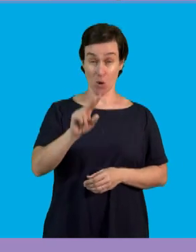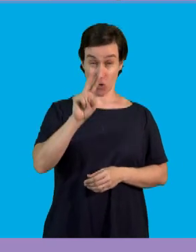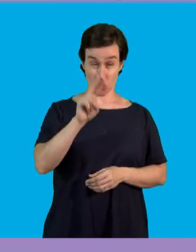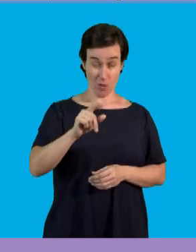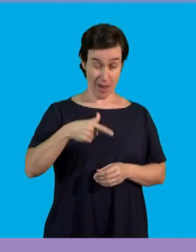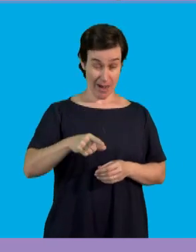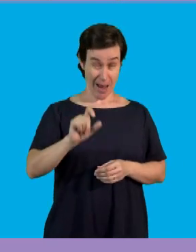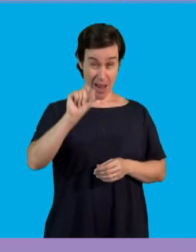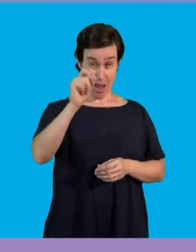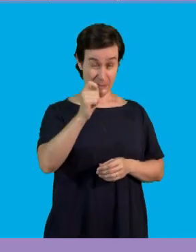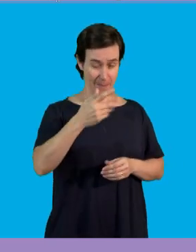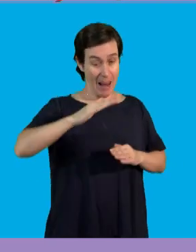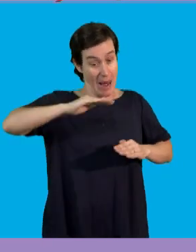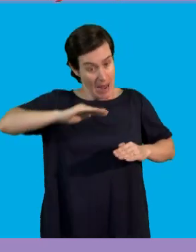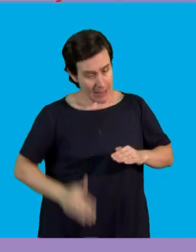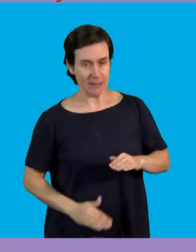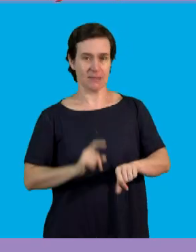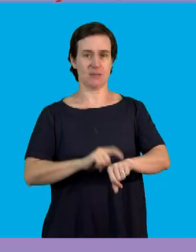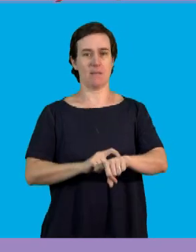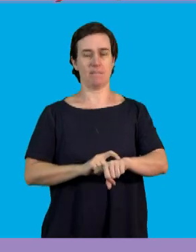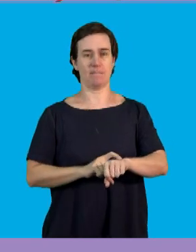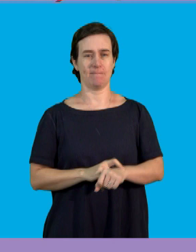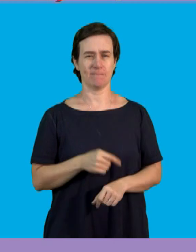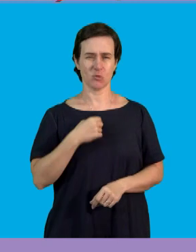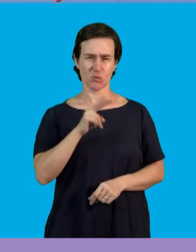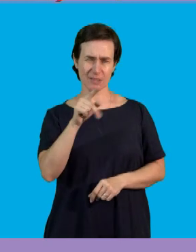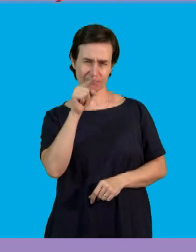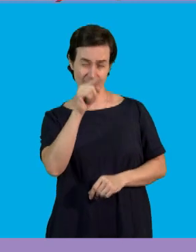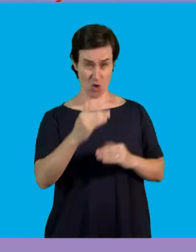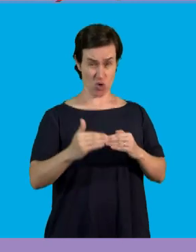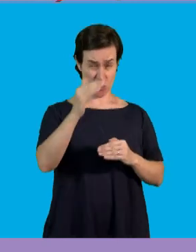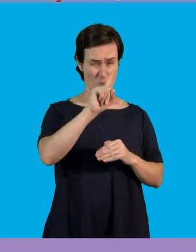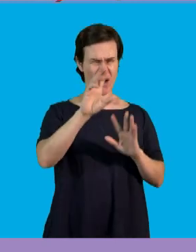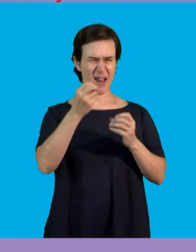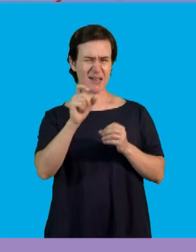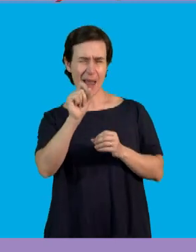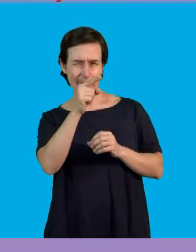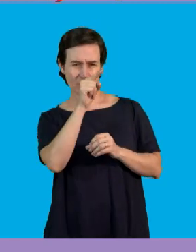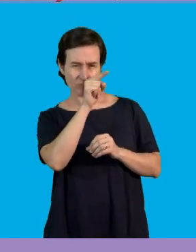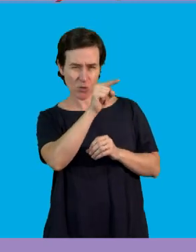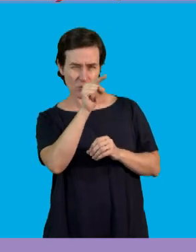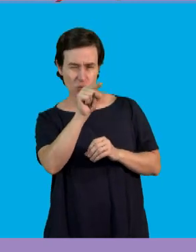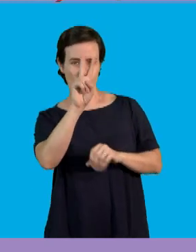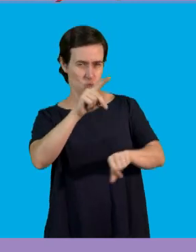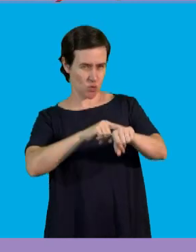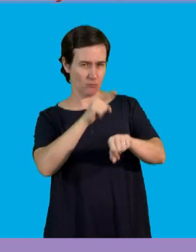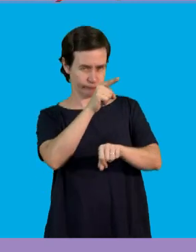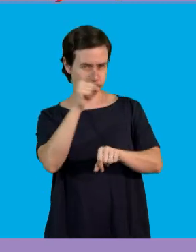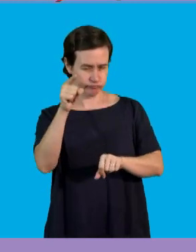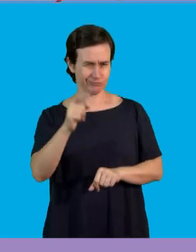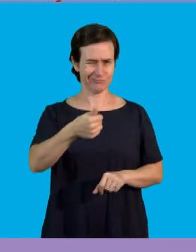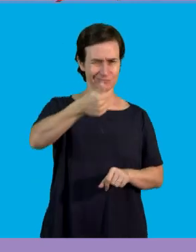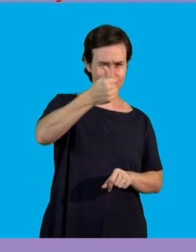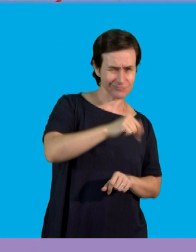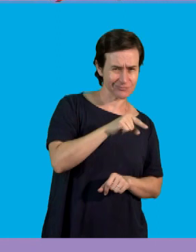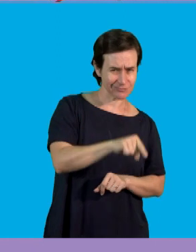for the ones with the lowest frequency. So when we look at this list, the 2 appears 2